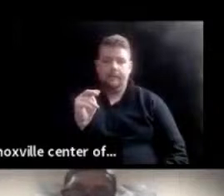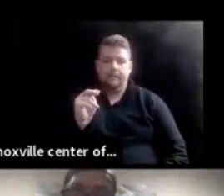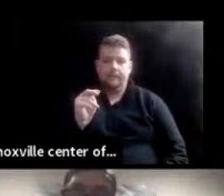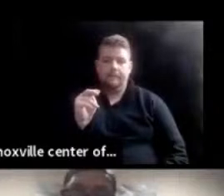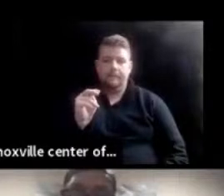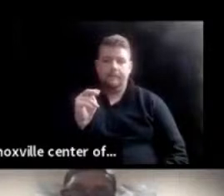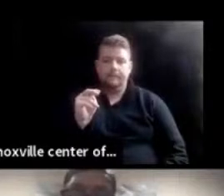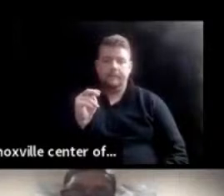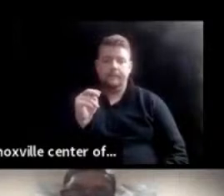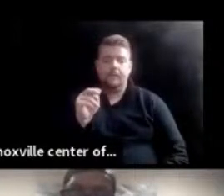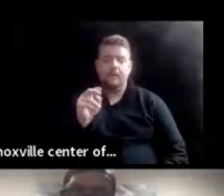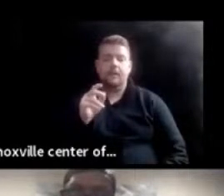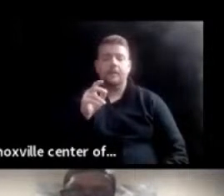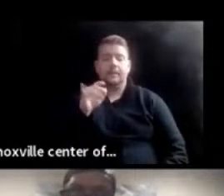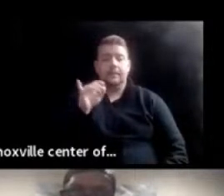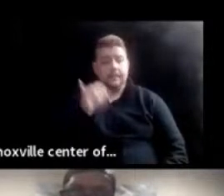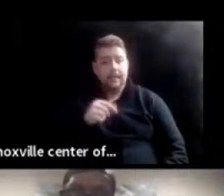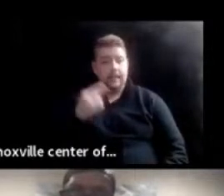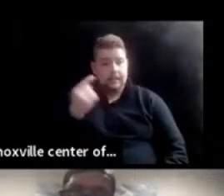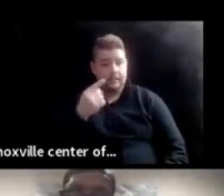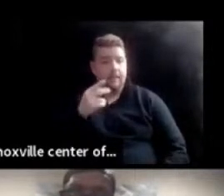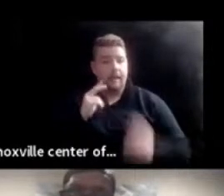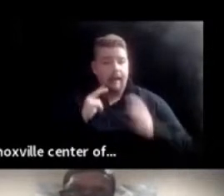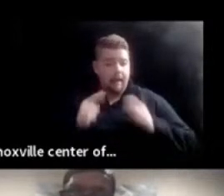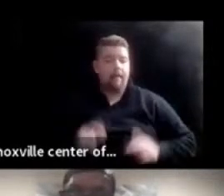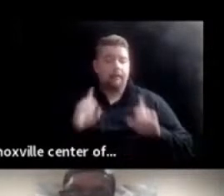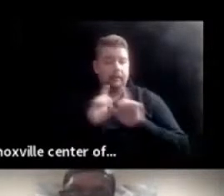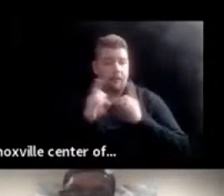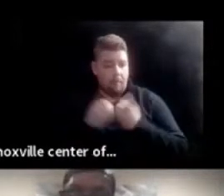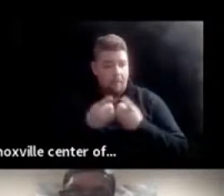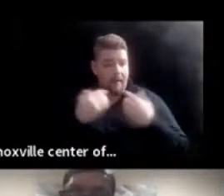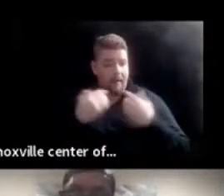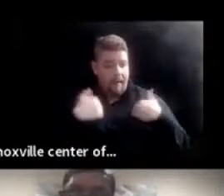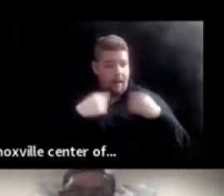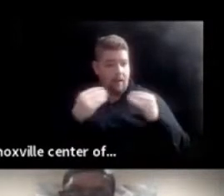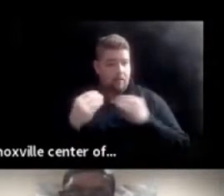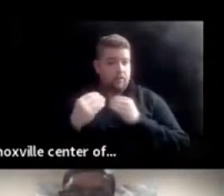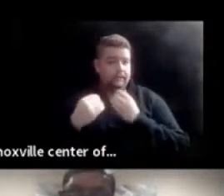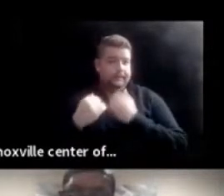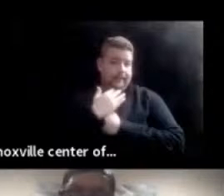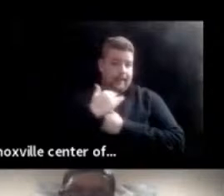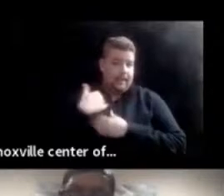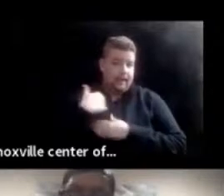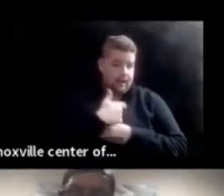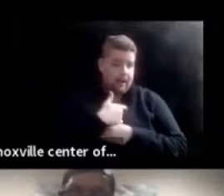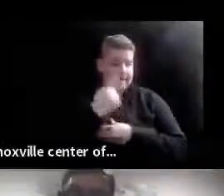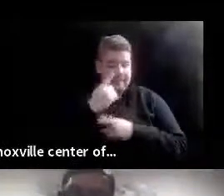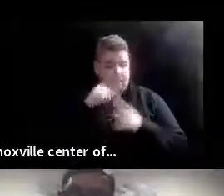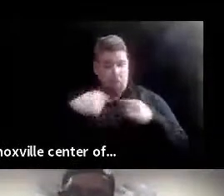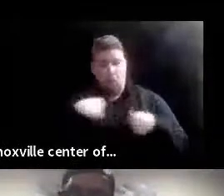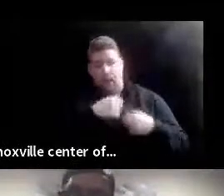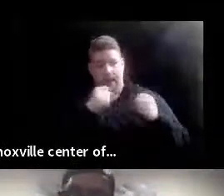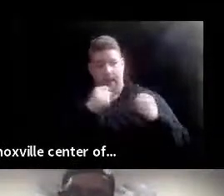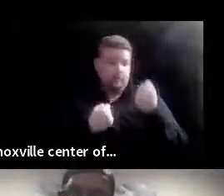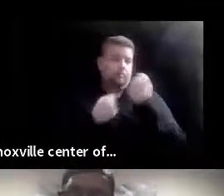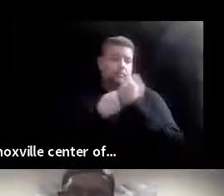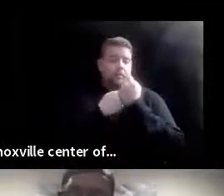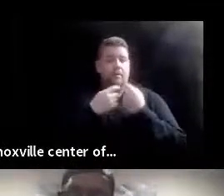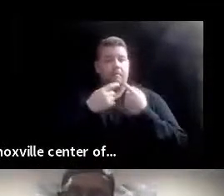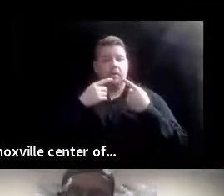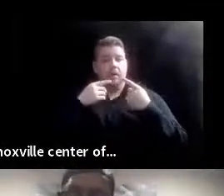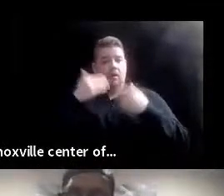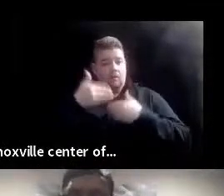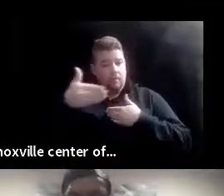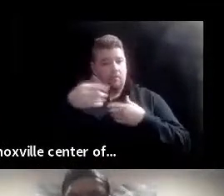has this been something that the health department has or can sort of get behind with a series of public